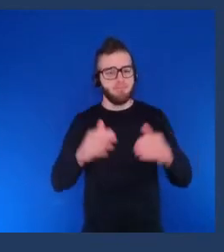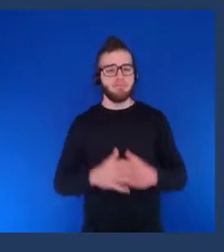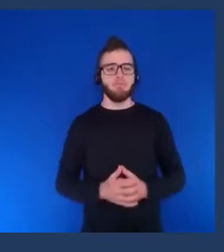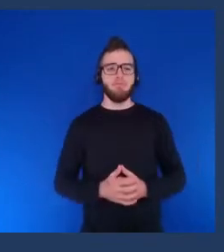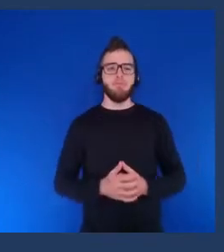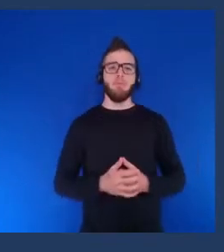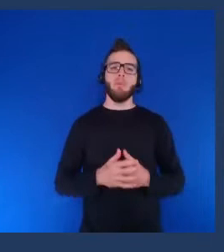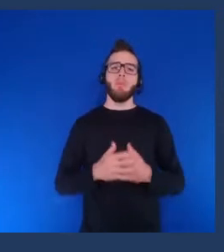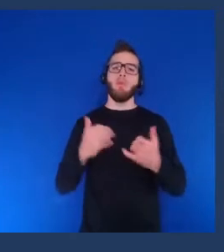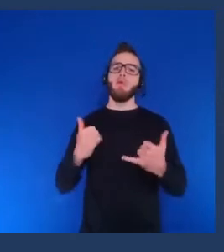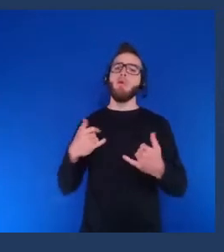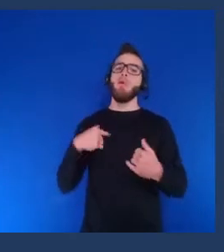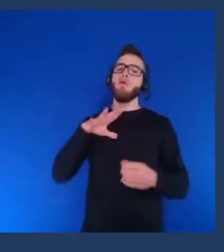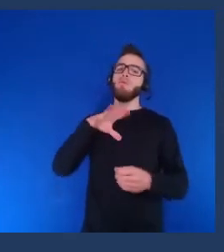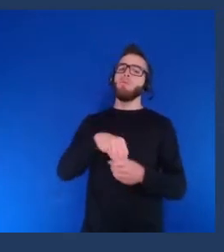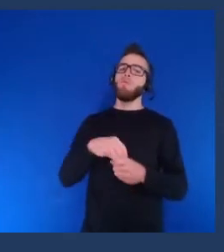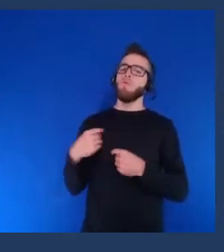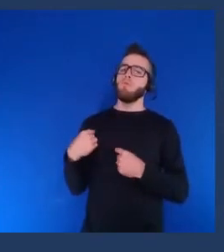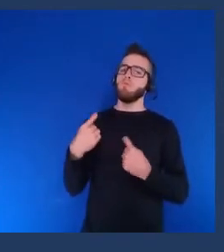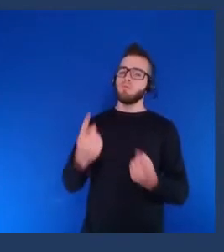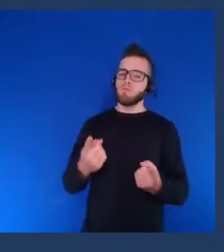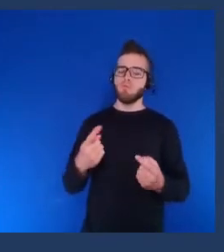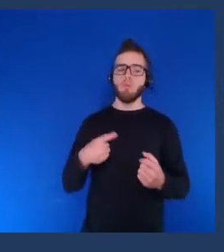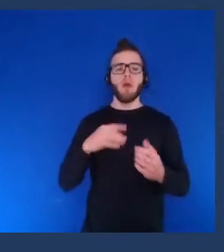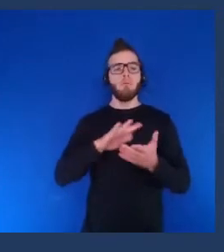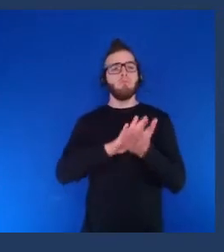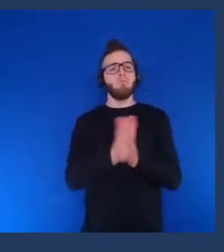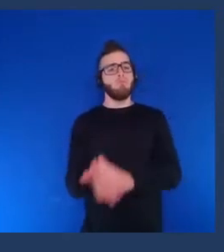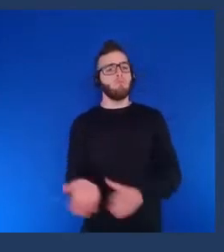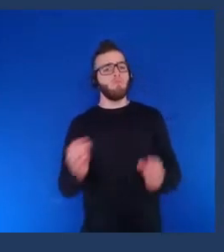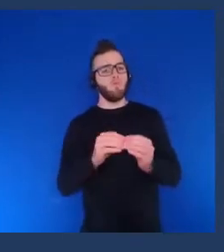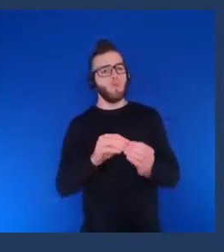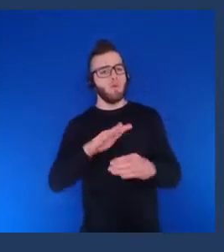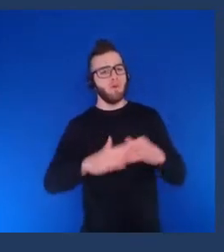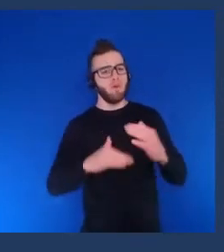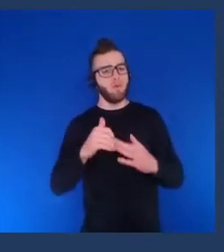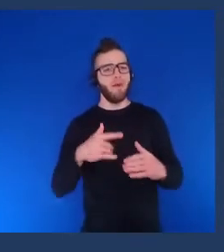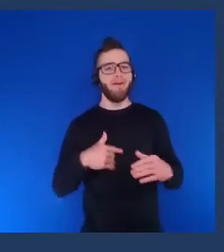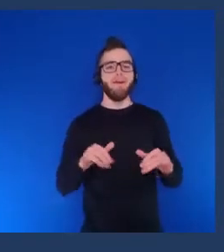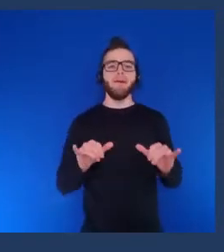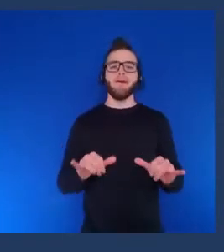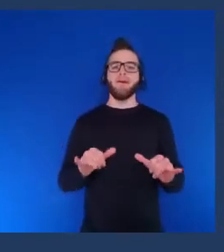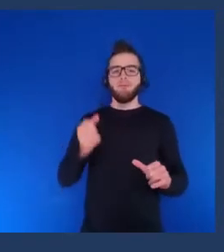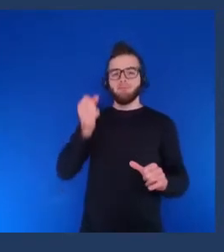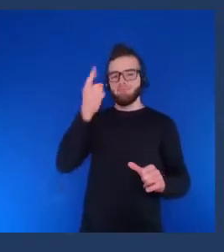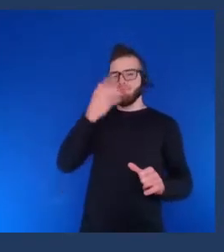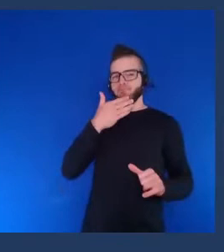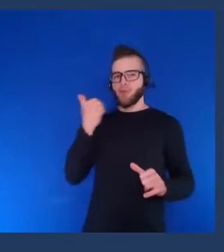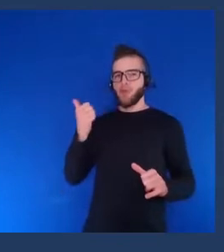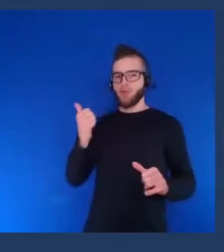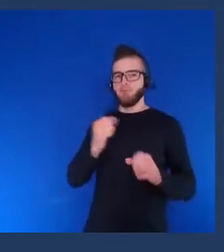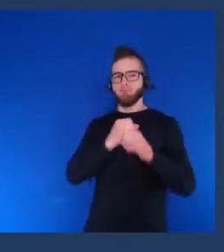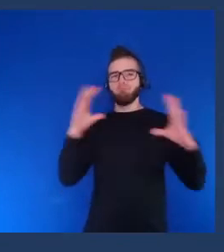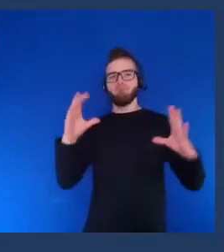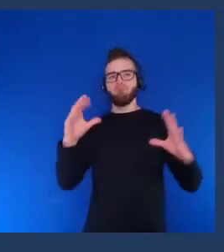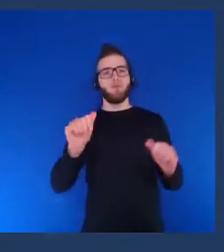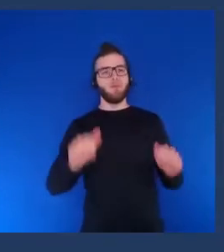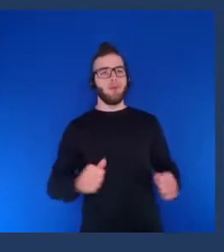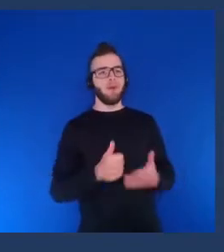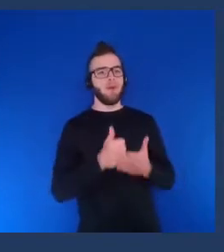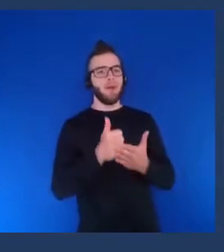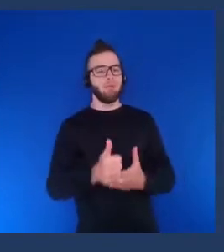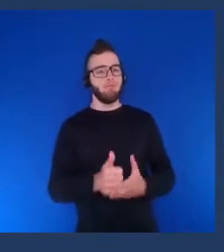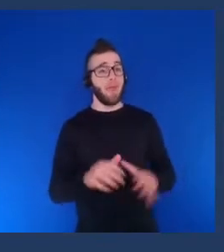as a sponsor, I realize where we can help. Active listening. Helping with funding,